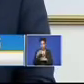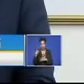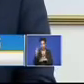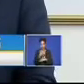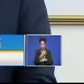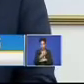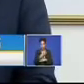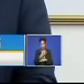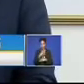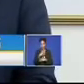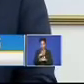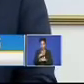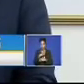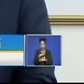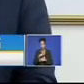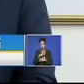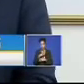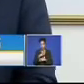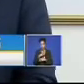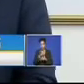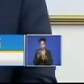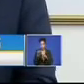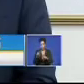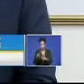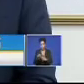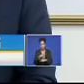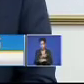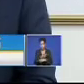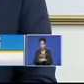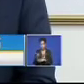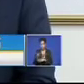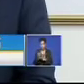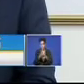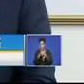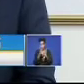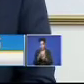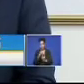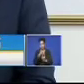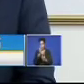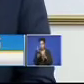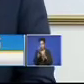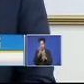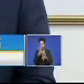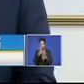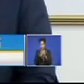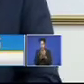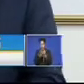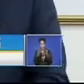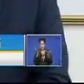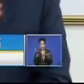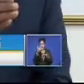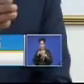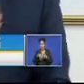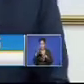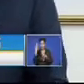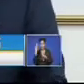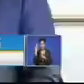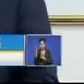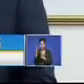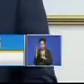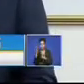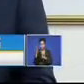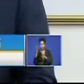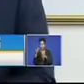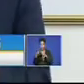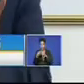waters, those traffickers do not want to stop here in the Bahamas. They're en